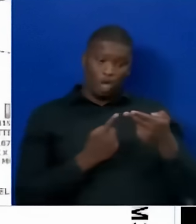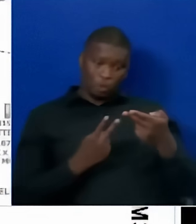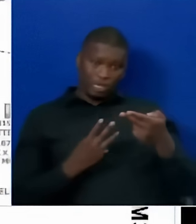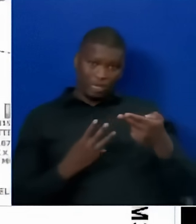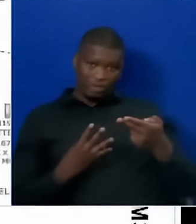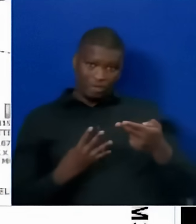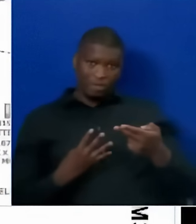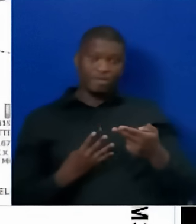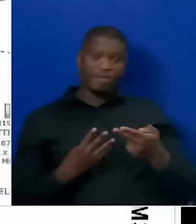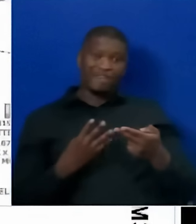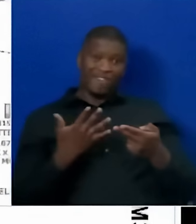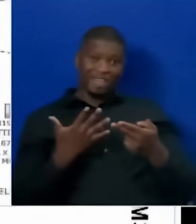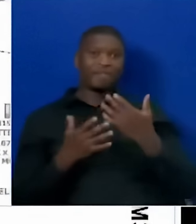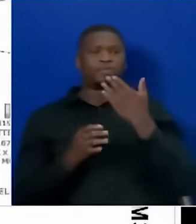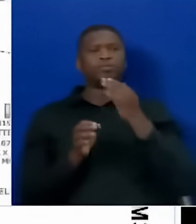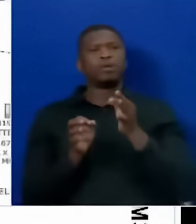can you just repeat your